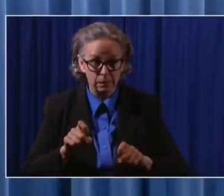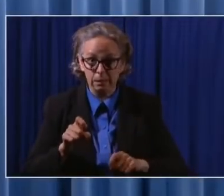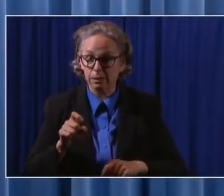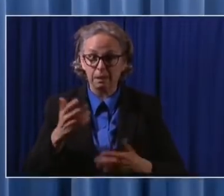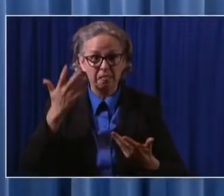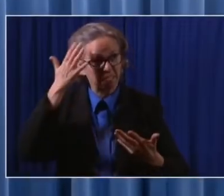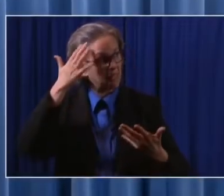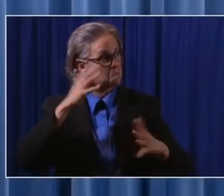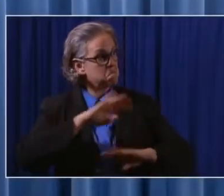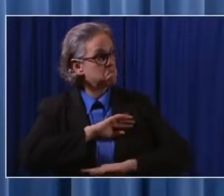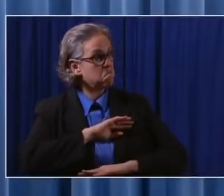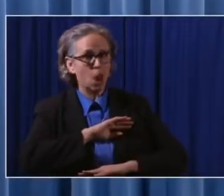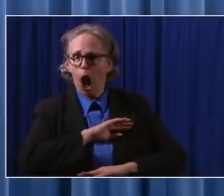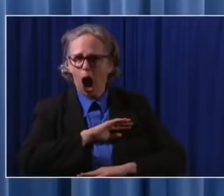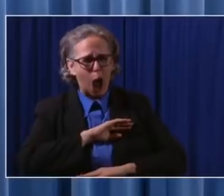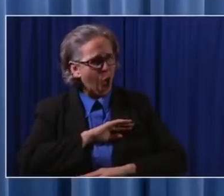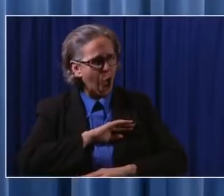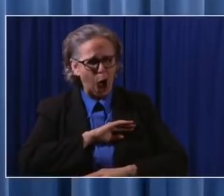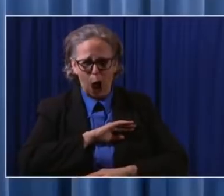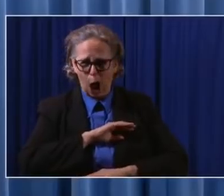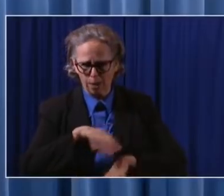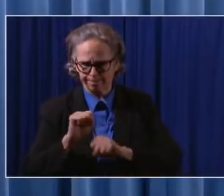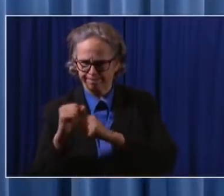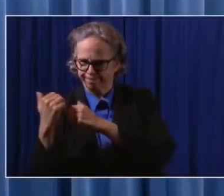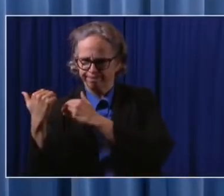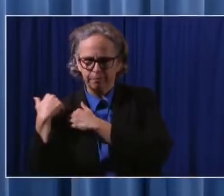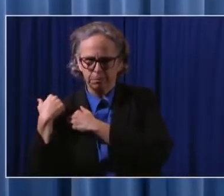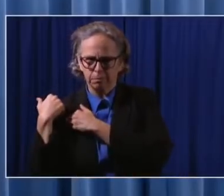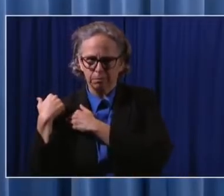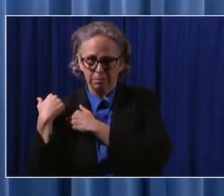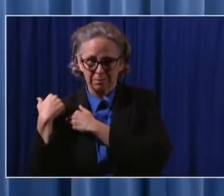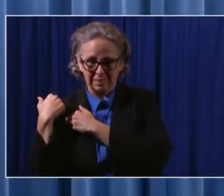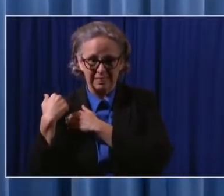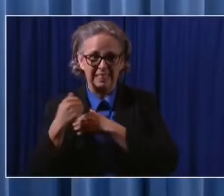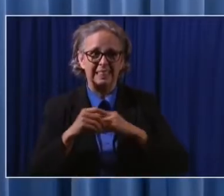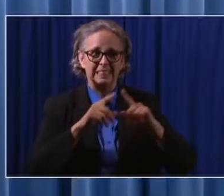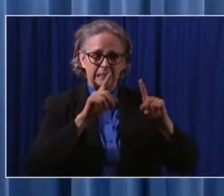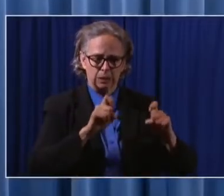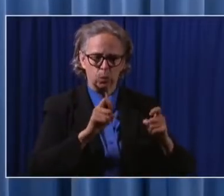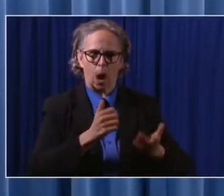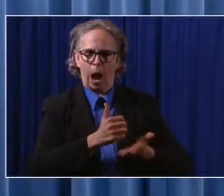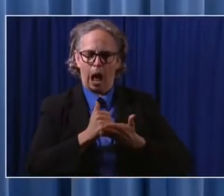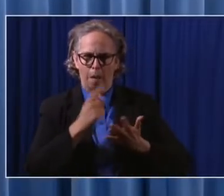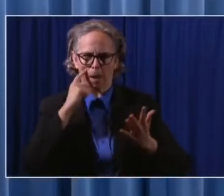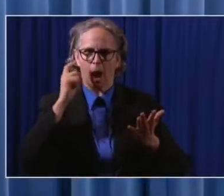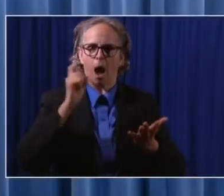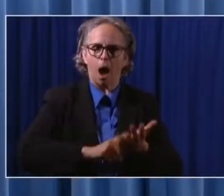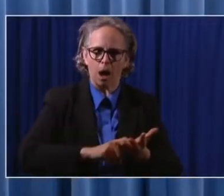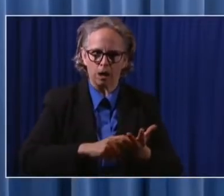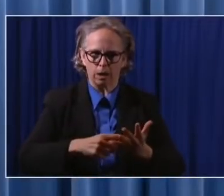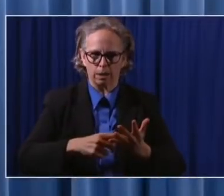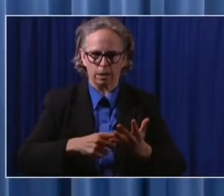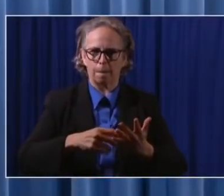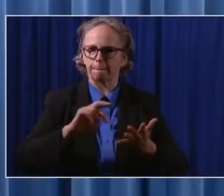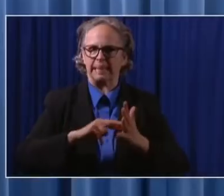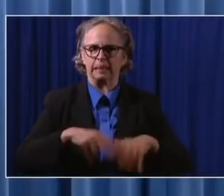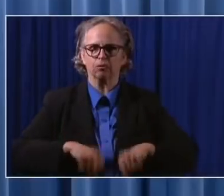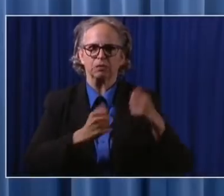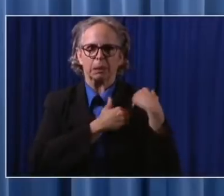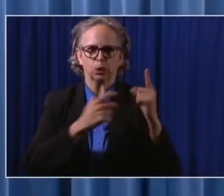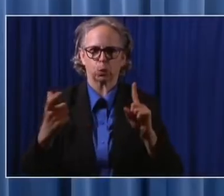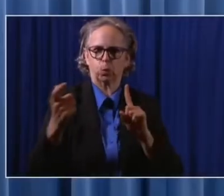problems, but if we test, we then can isolate the virus. So